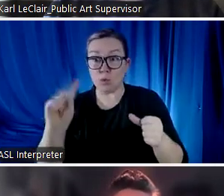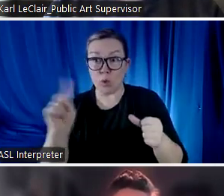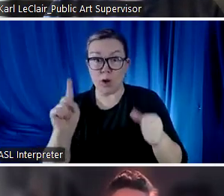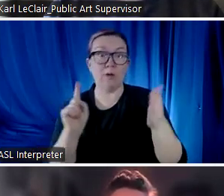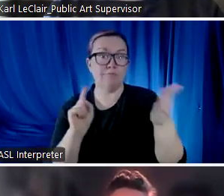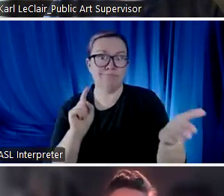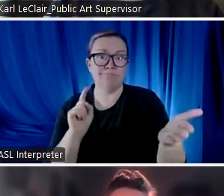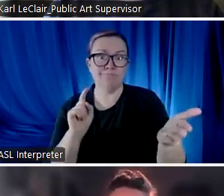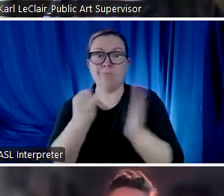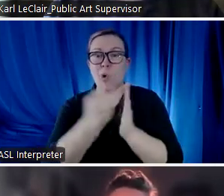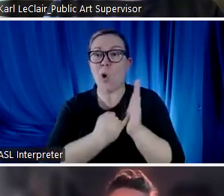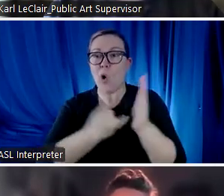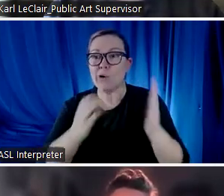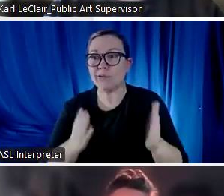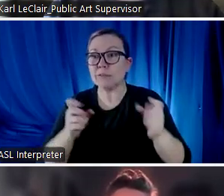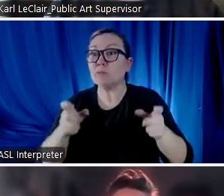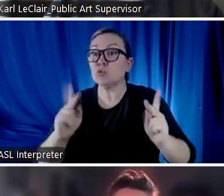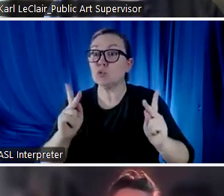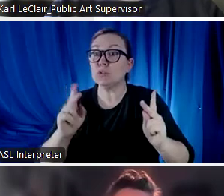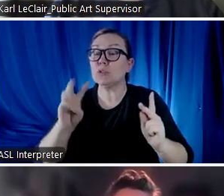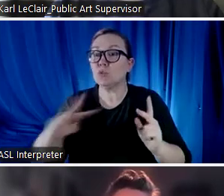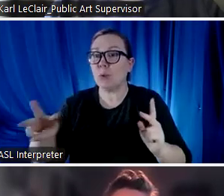Opportunities page here on the Hillsborough City website.